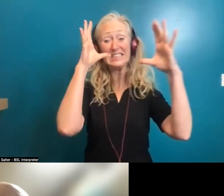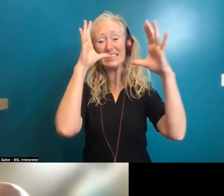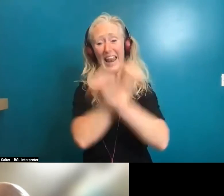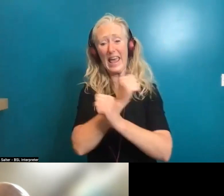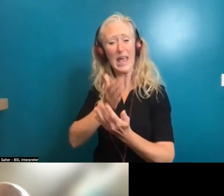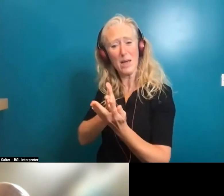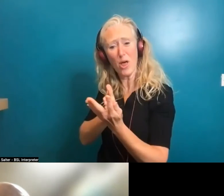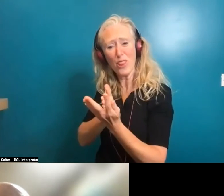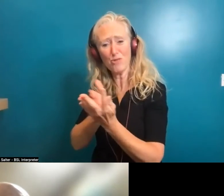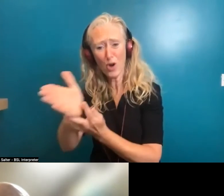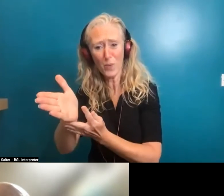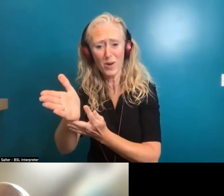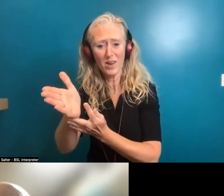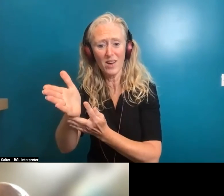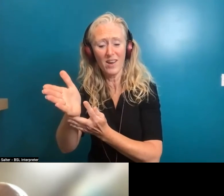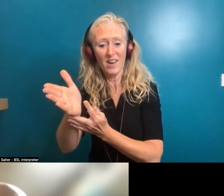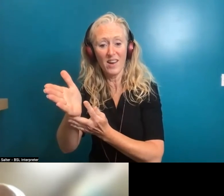and others who have